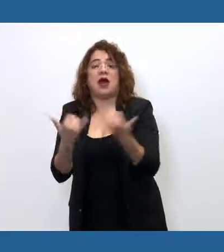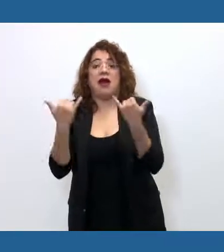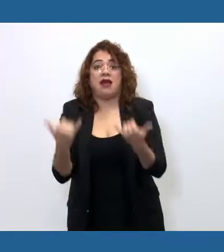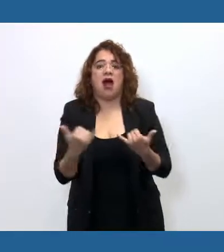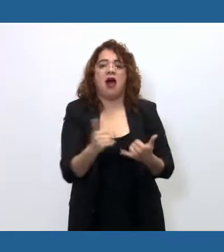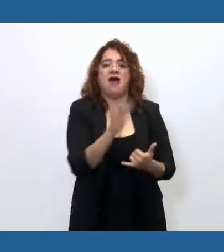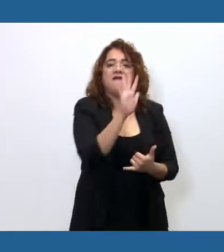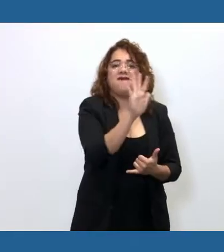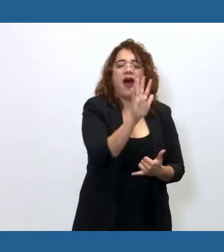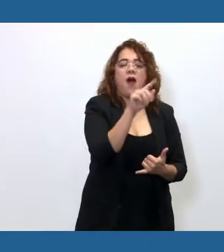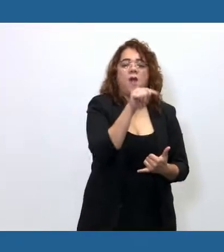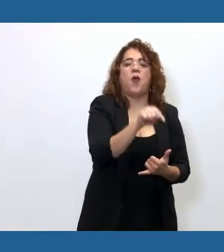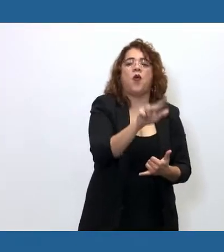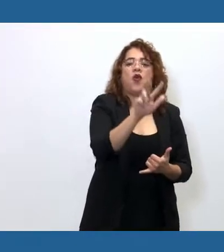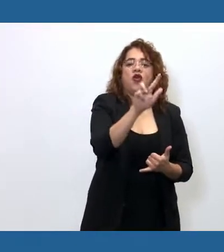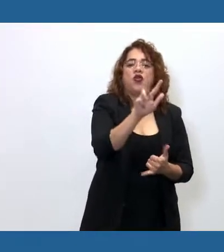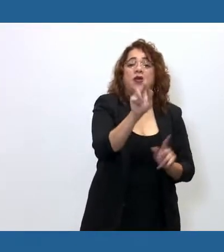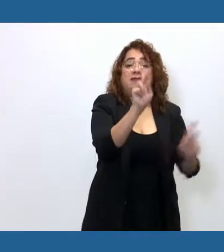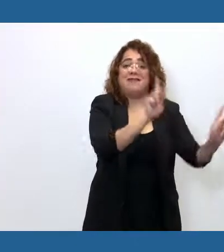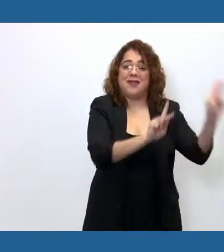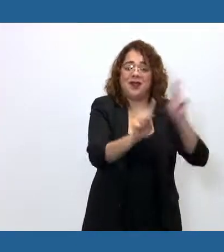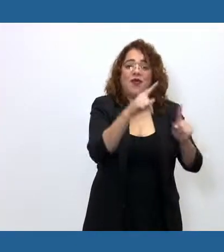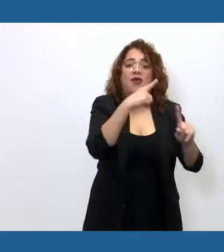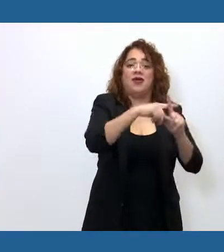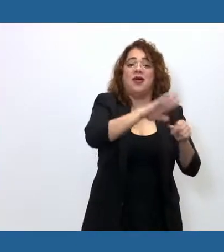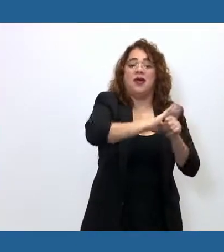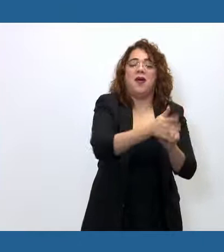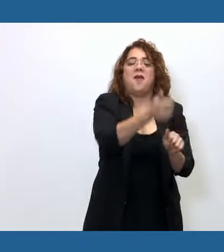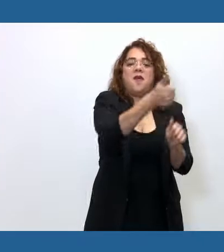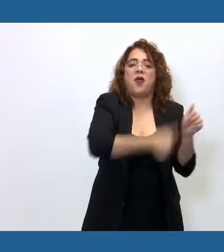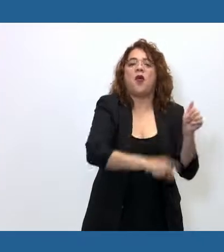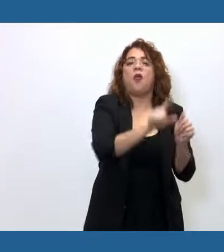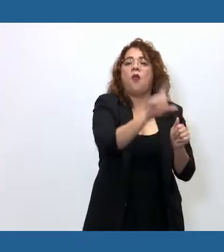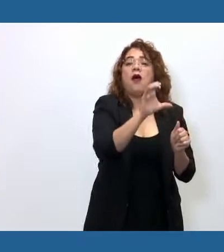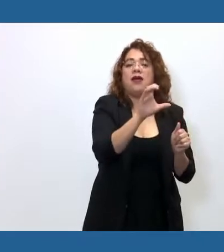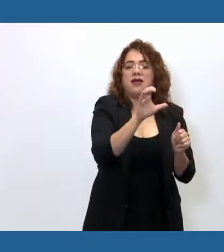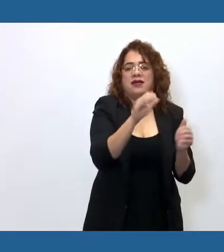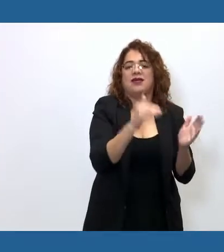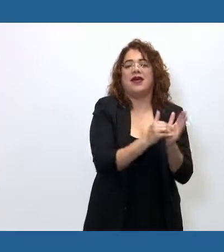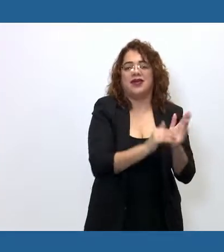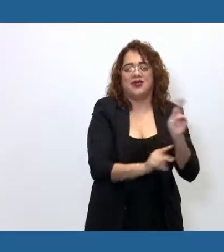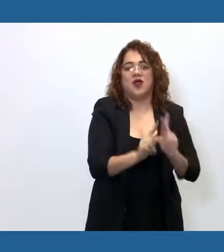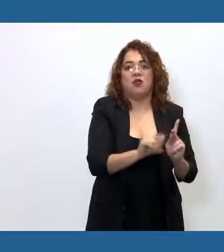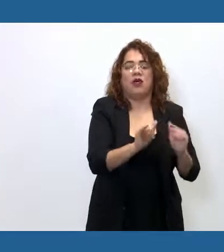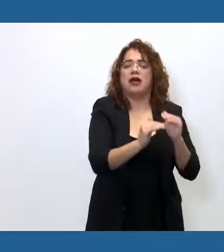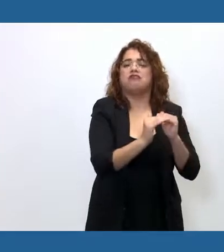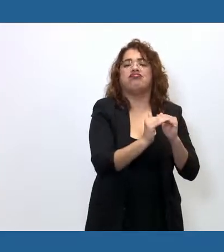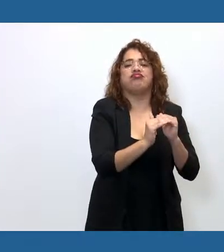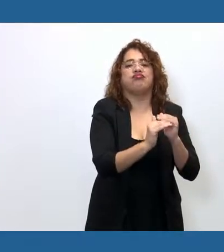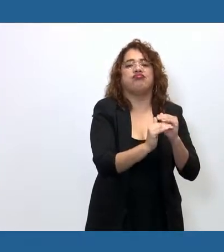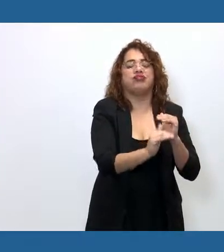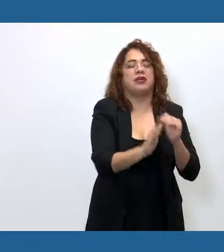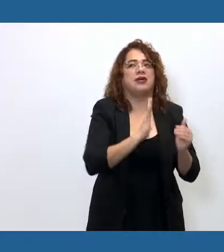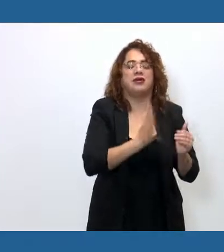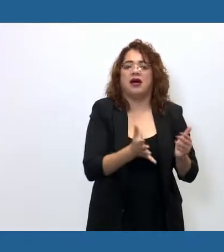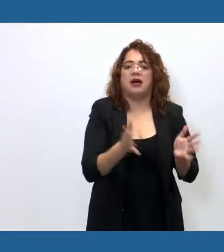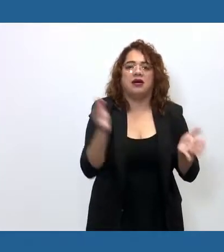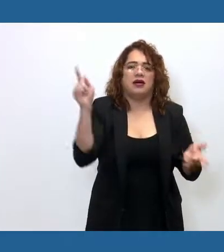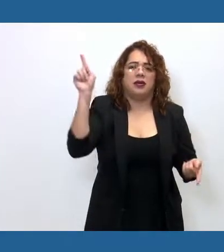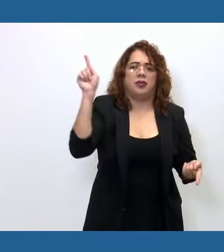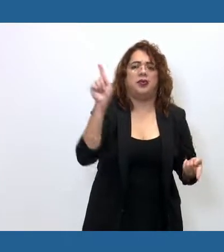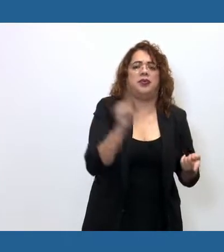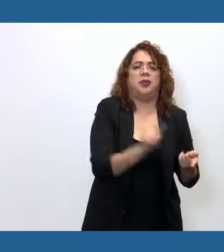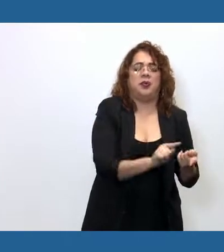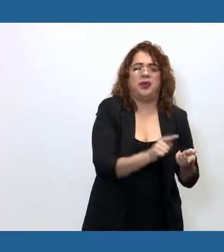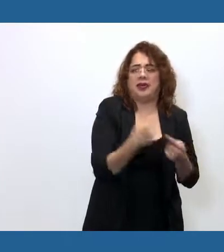5.3, which is also an 87% decrease. So these have really stabilized in the past weeks and